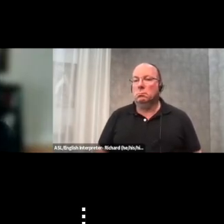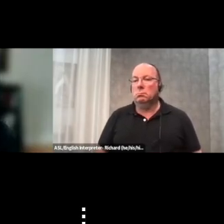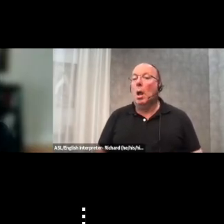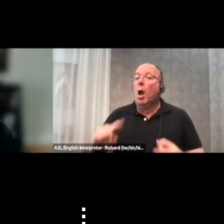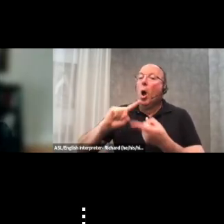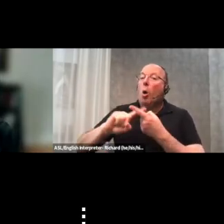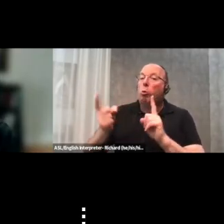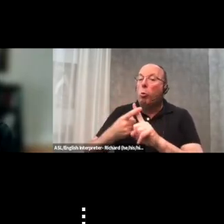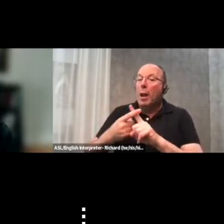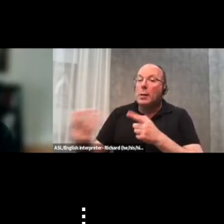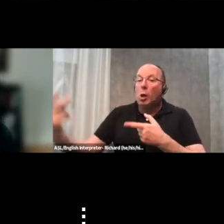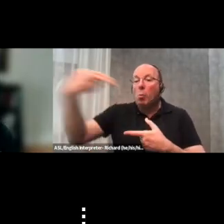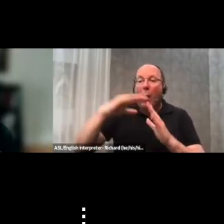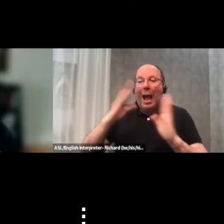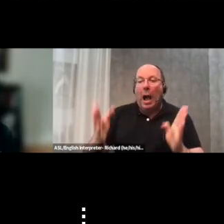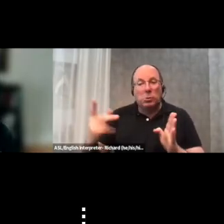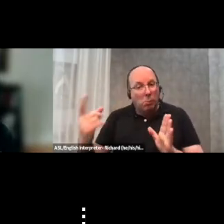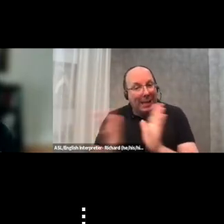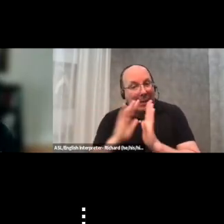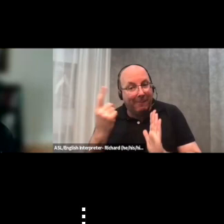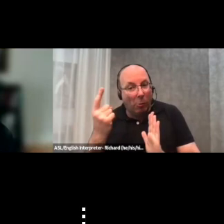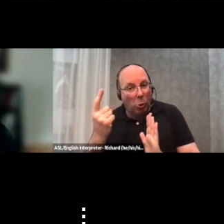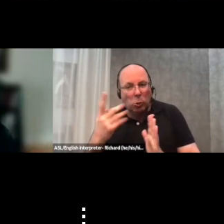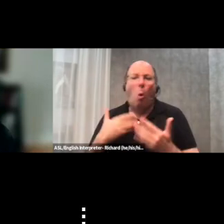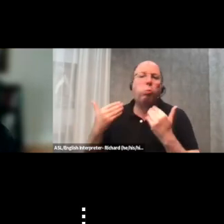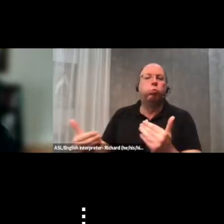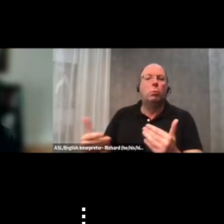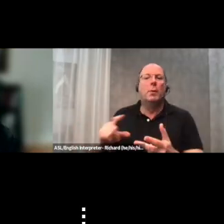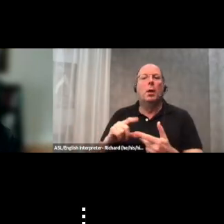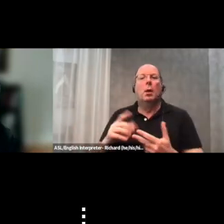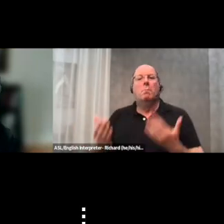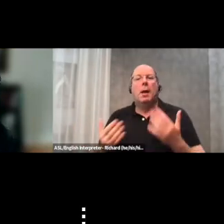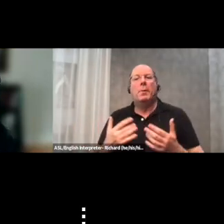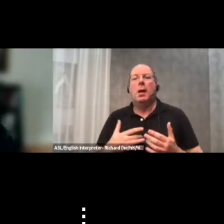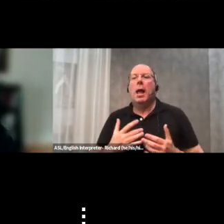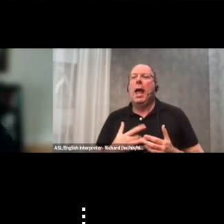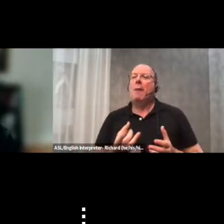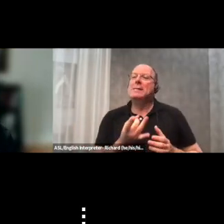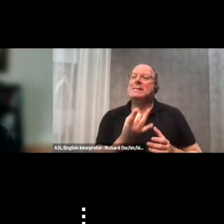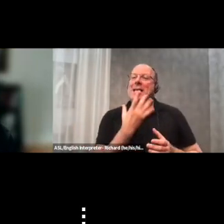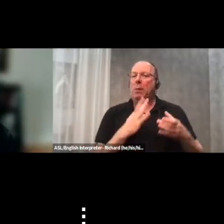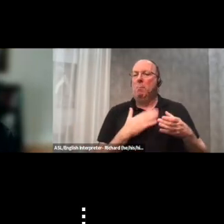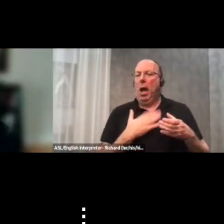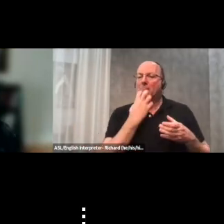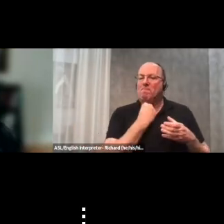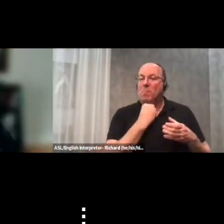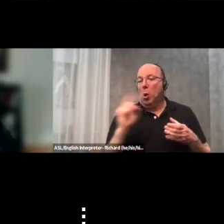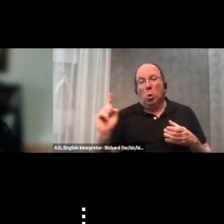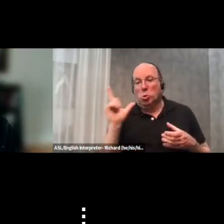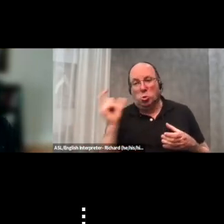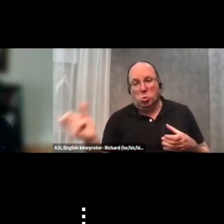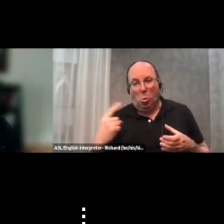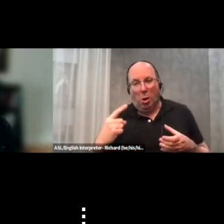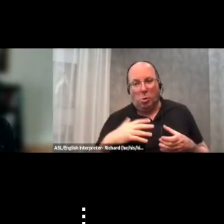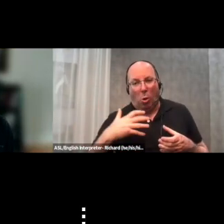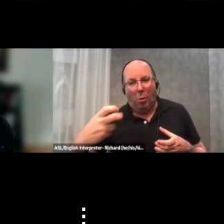come over? Do you have your special snack that your partner is not allowed to touch without asking you? Those